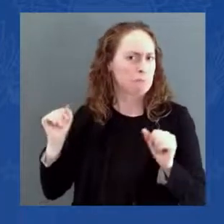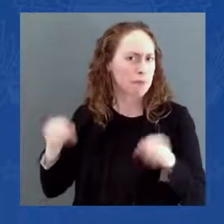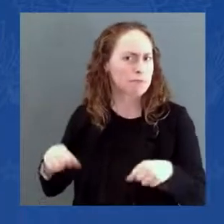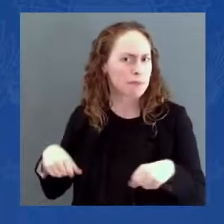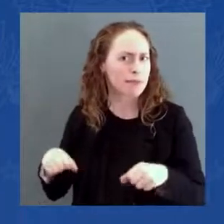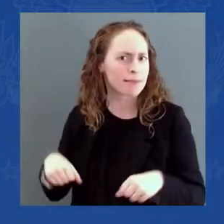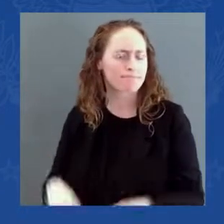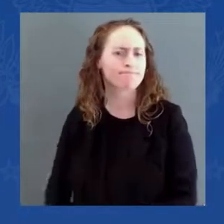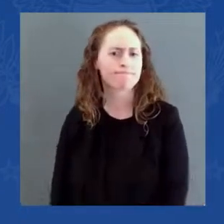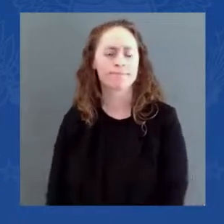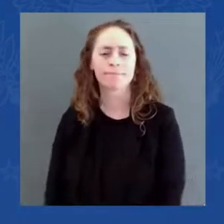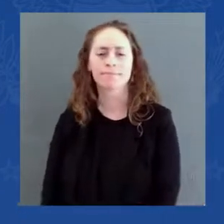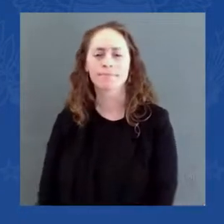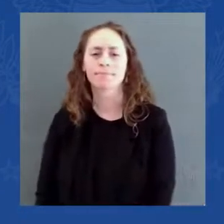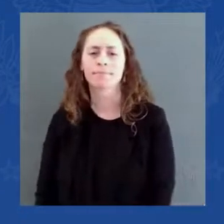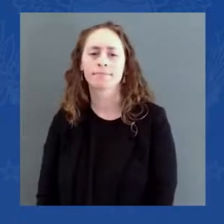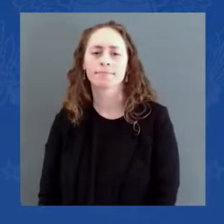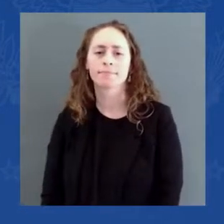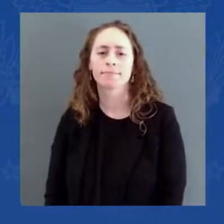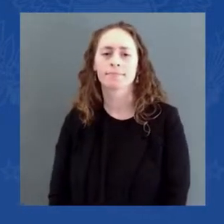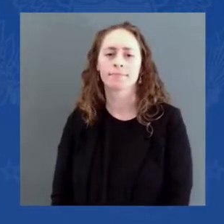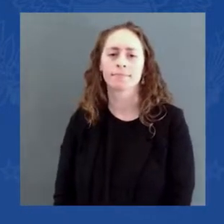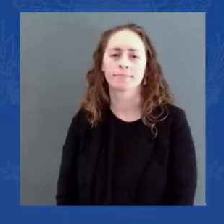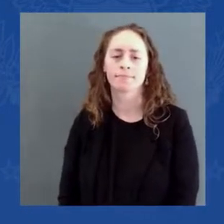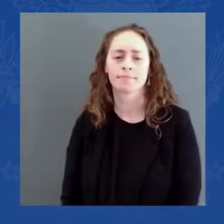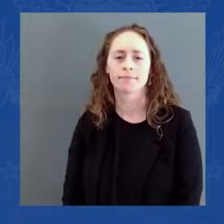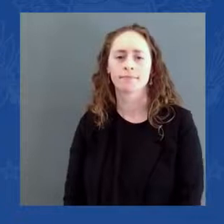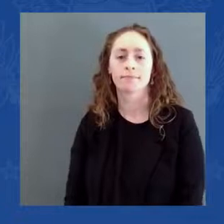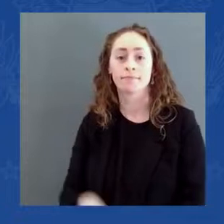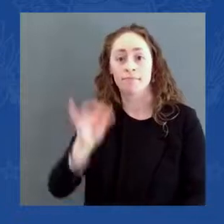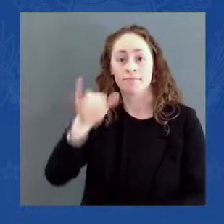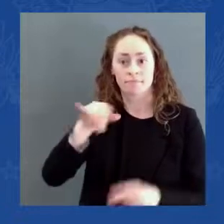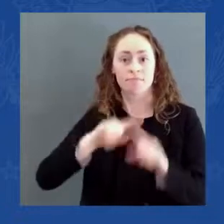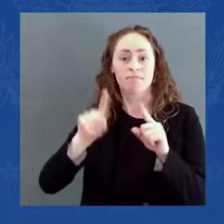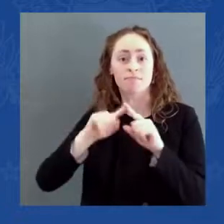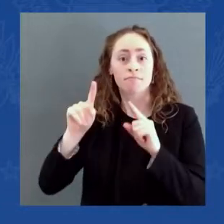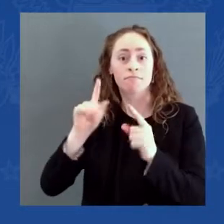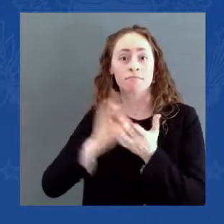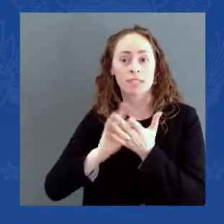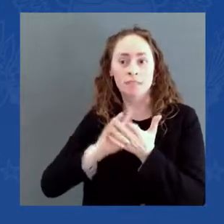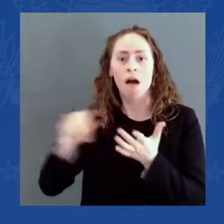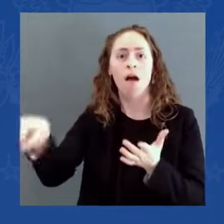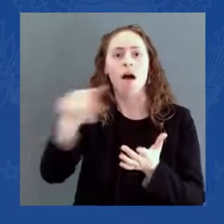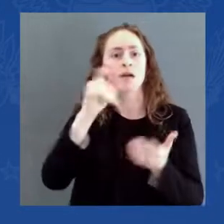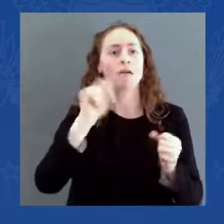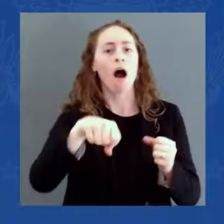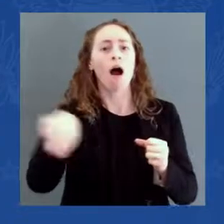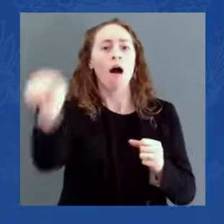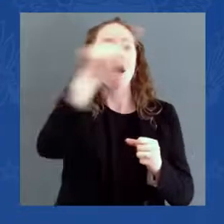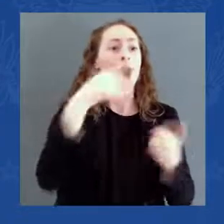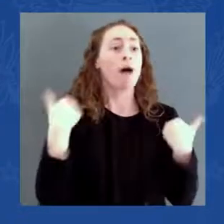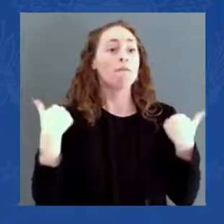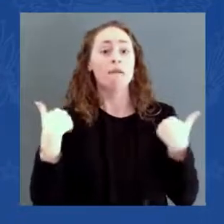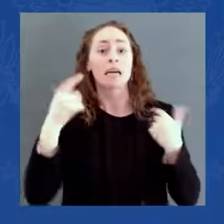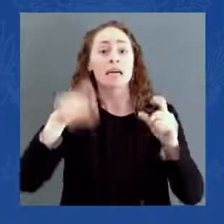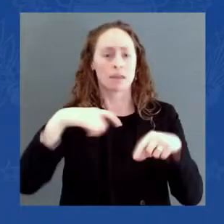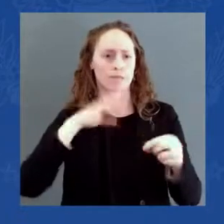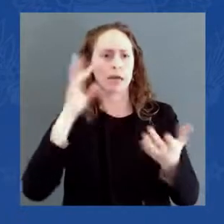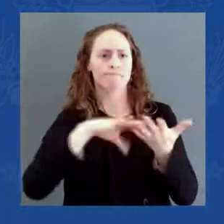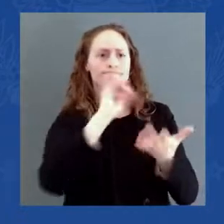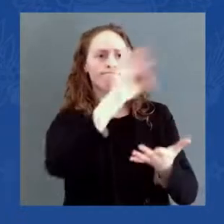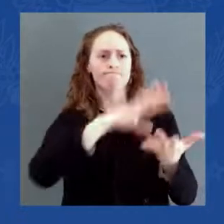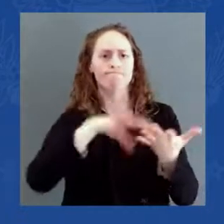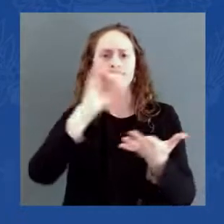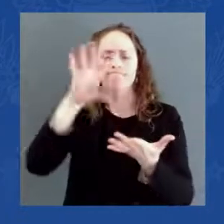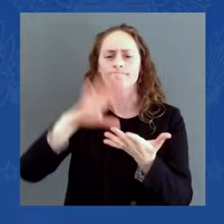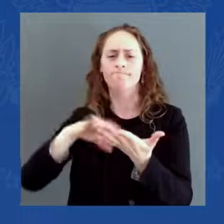well. Fifth and finally, as we've seen with COVID-19 and the Delta variant, and now with Omicron